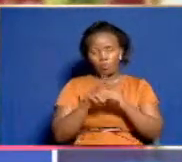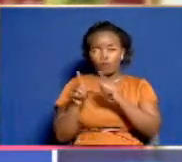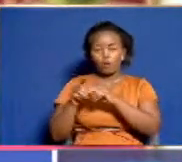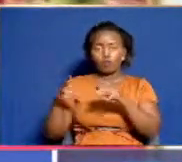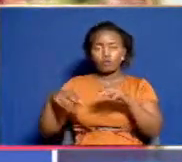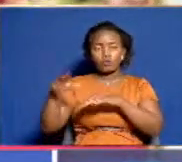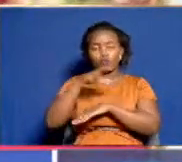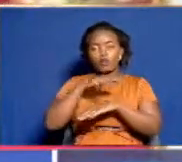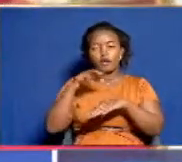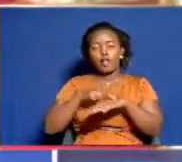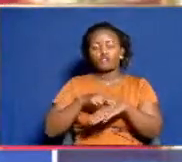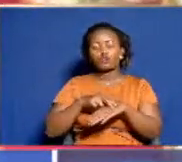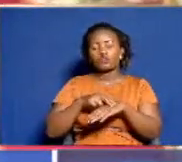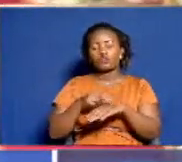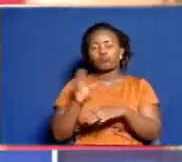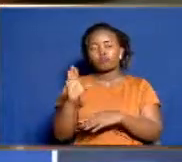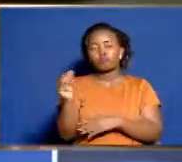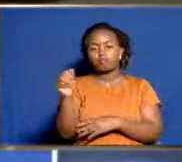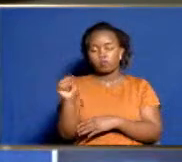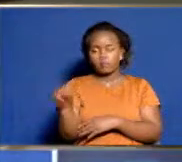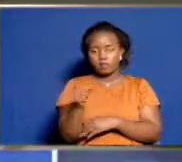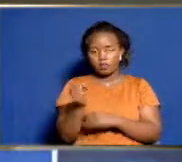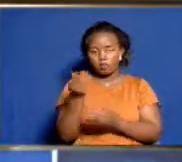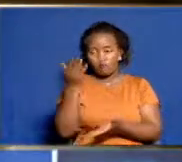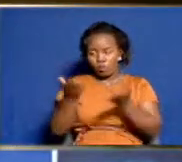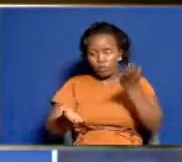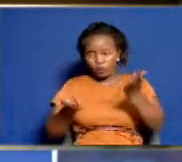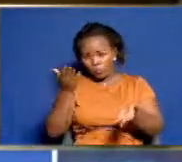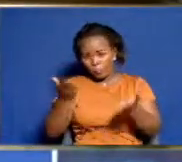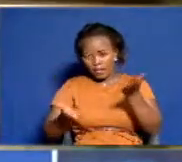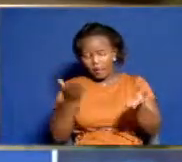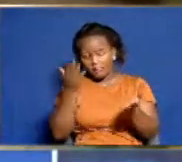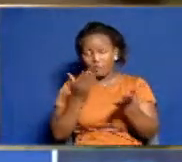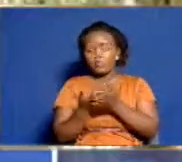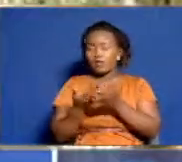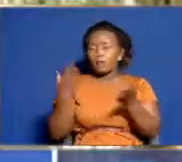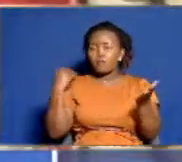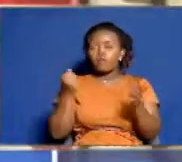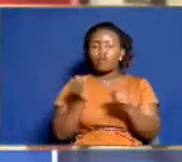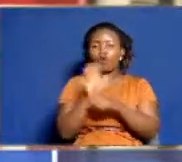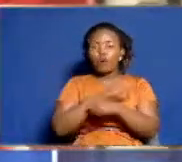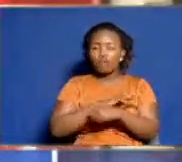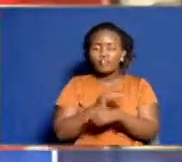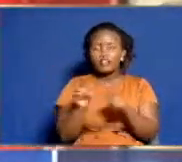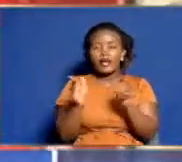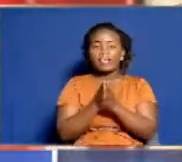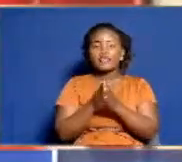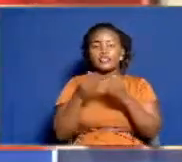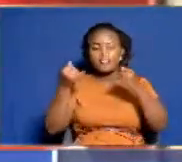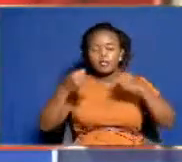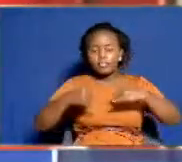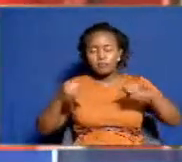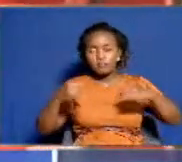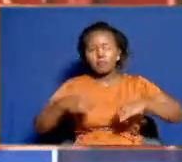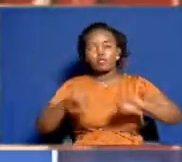Treasury CSA is expected to balance between post-COVID economic recovery and implementation of President